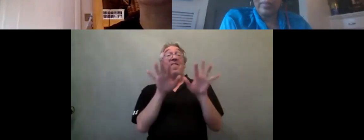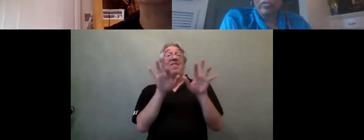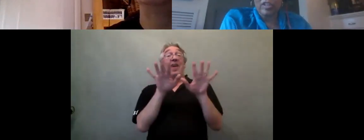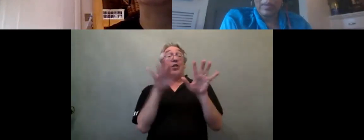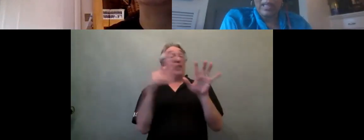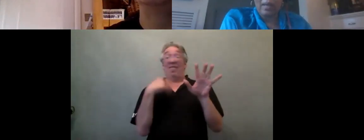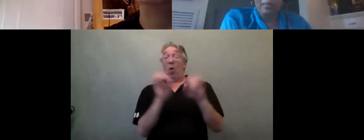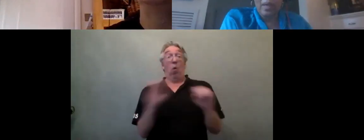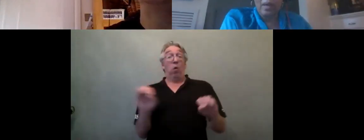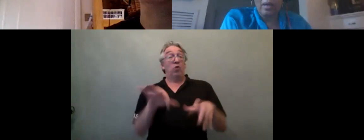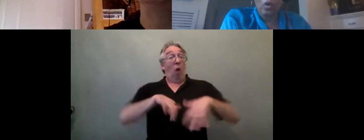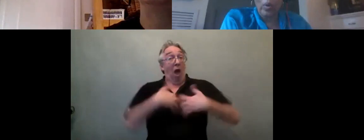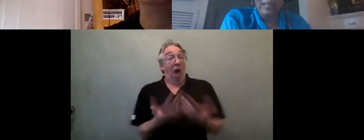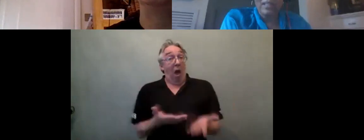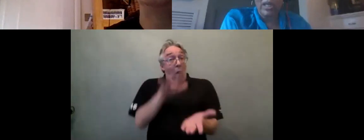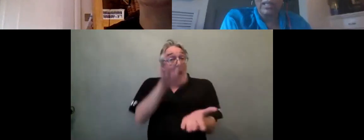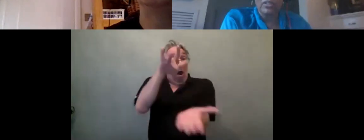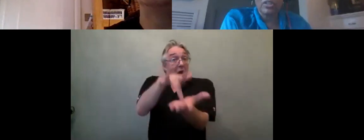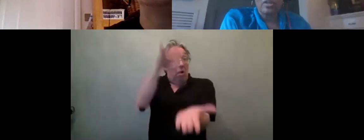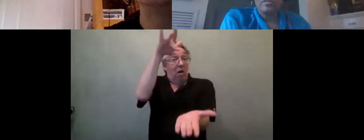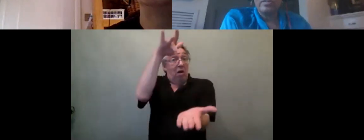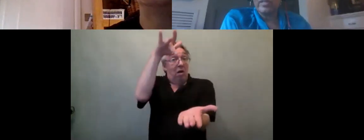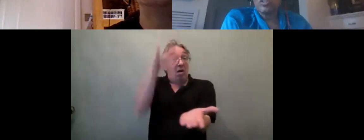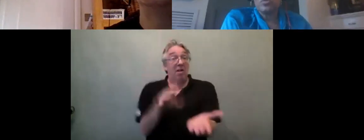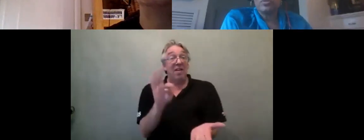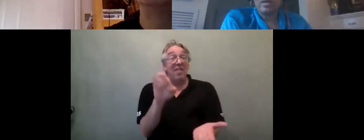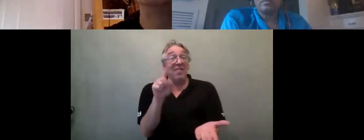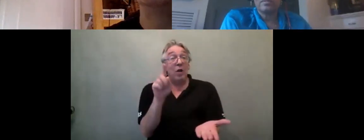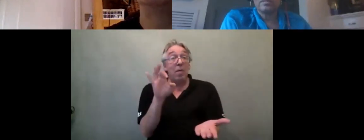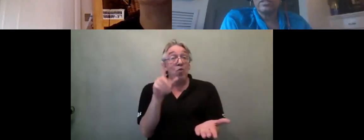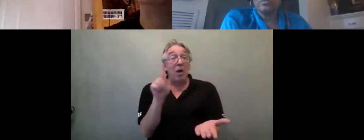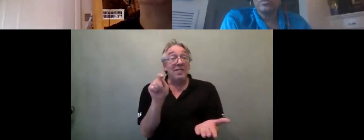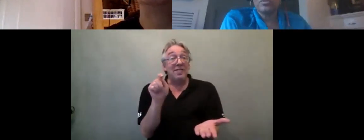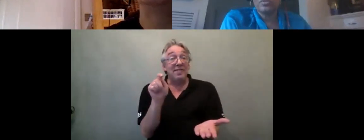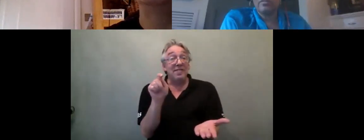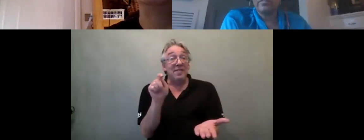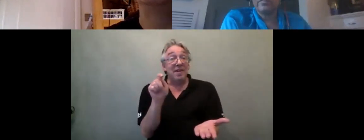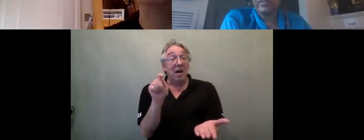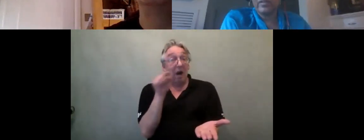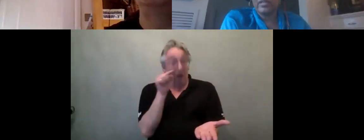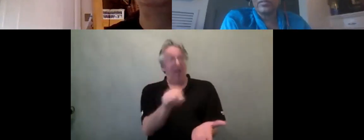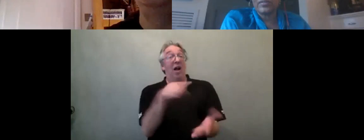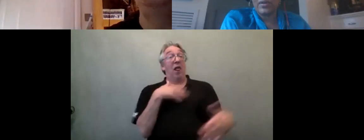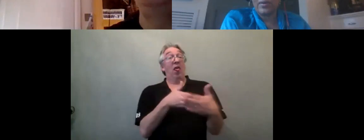around biometrics became quite a challenge. There were issues around the use